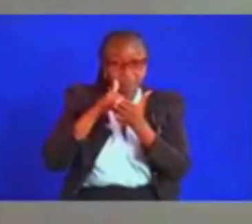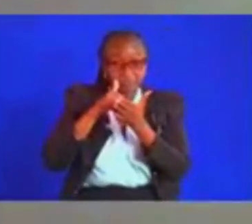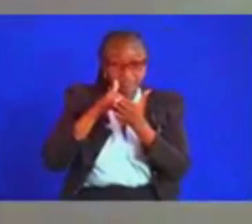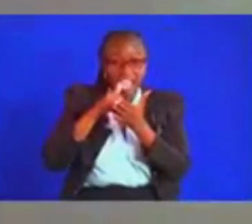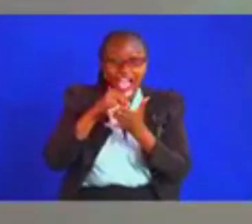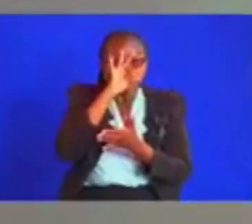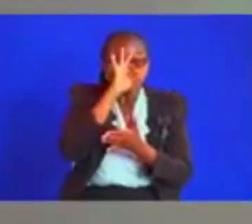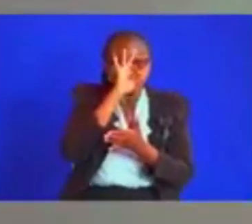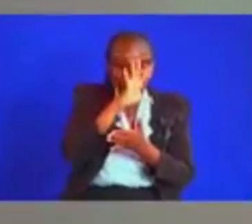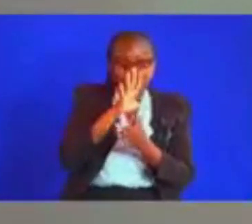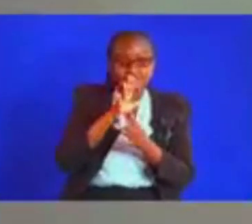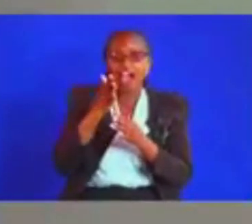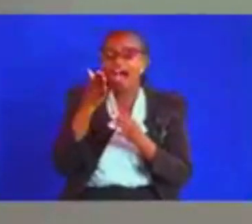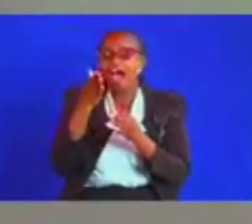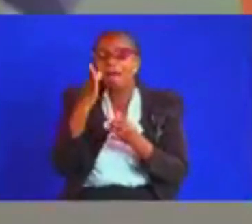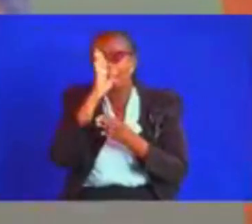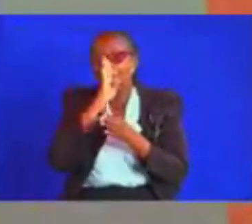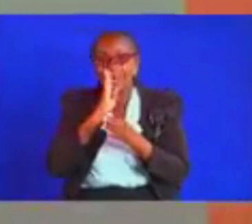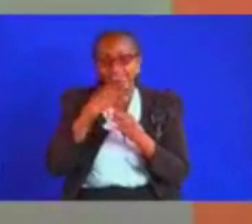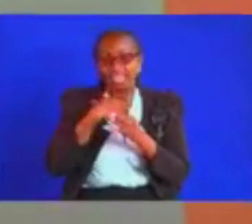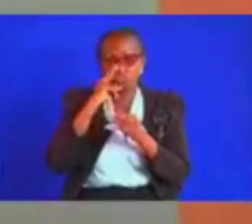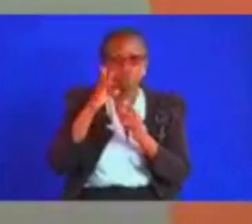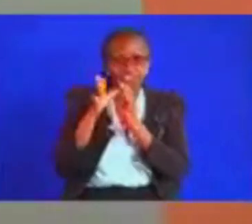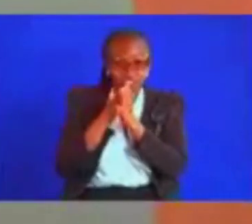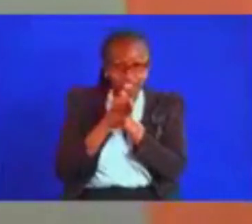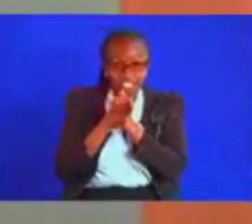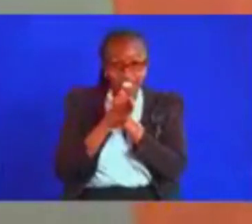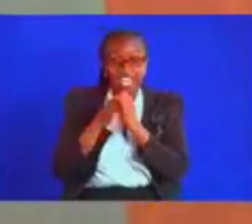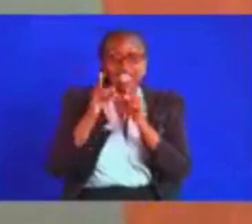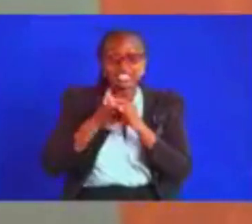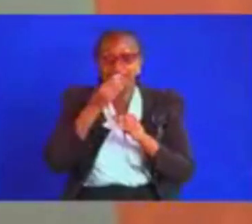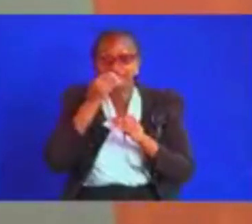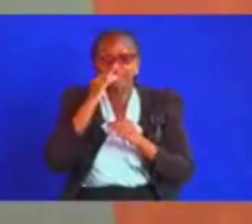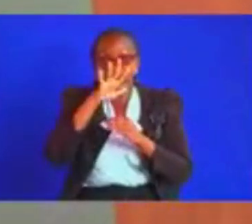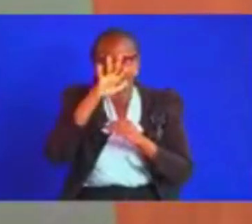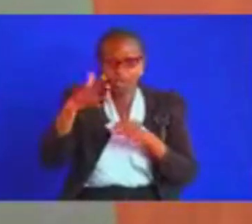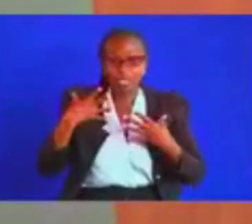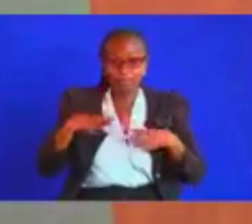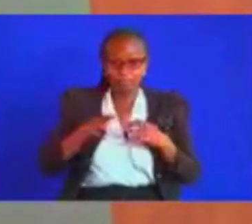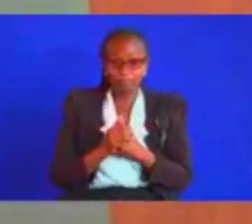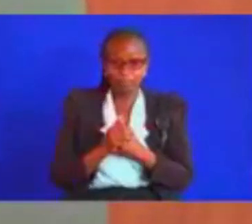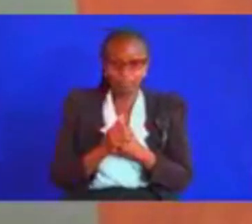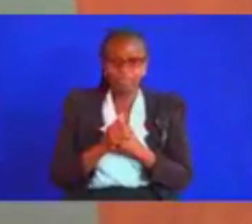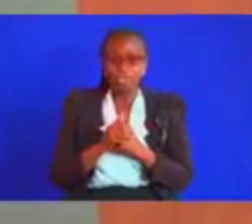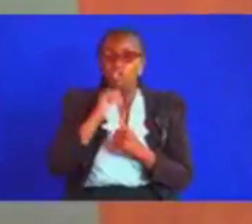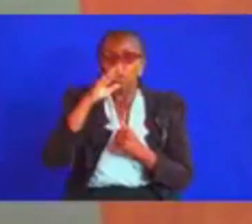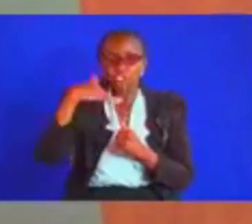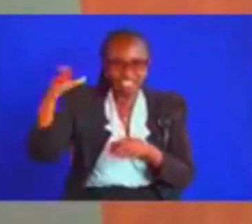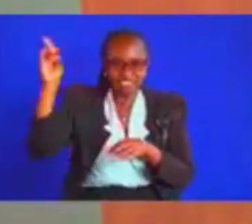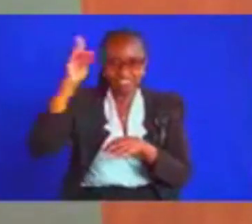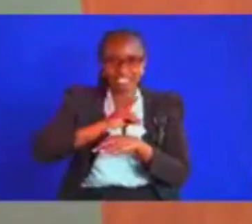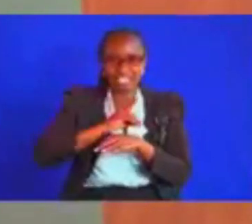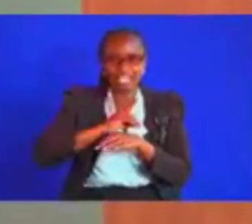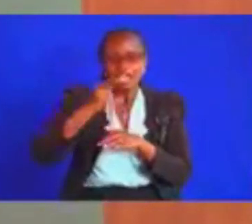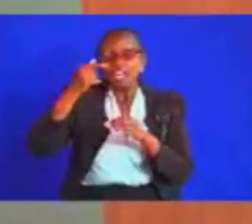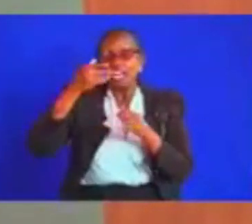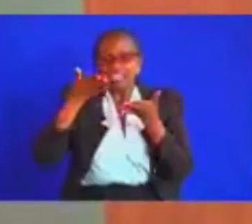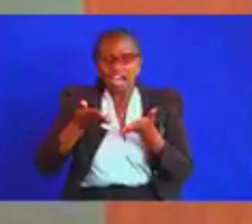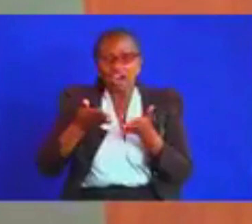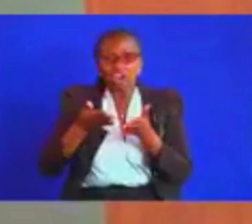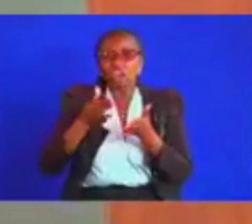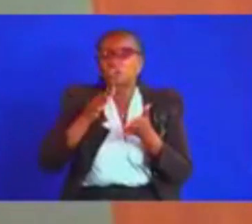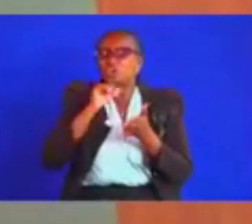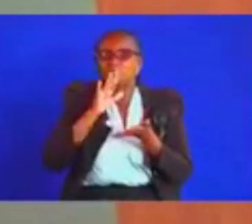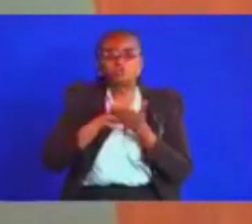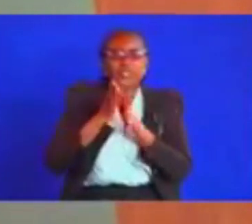5 loaves and 2 fish fed 5,000 people immediately. Now, he did not feed 5,000 people that way every day. So it should not be a